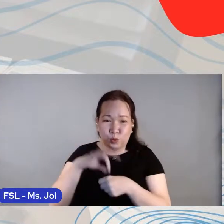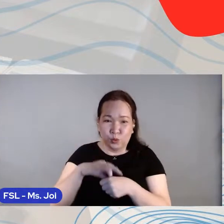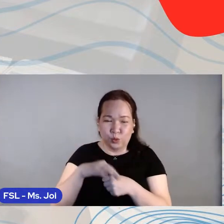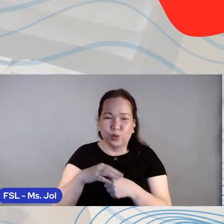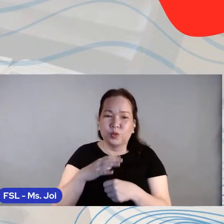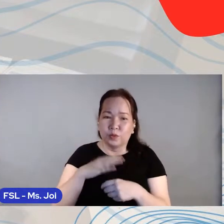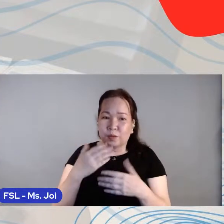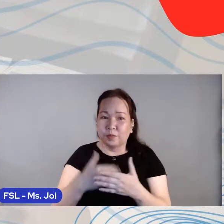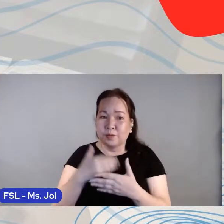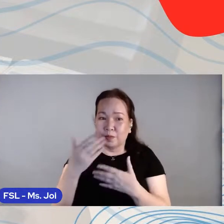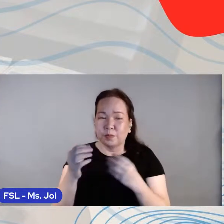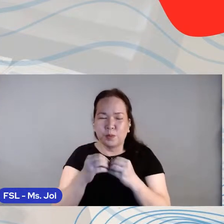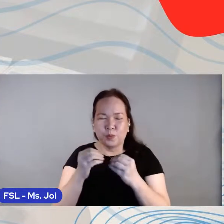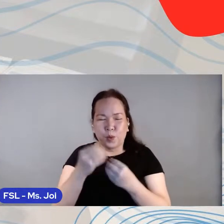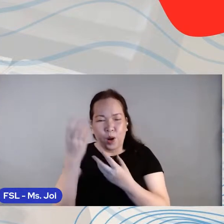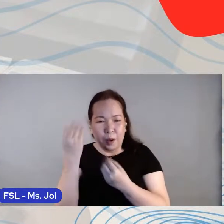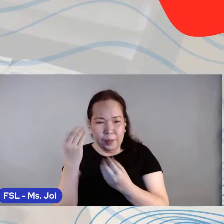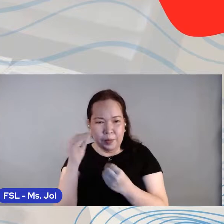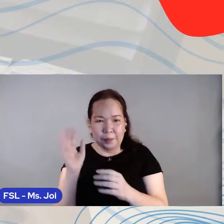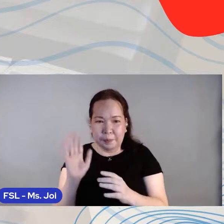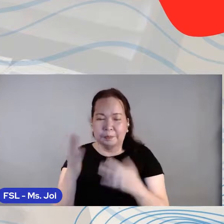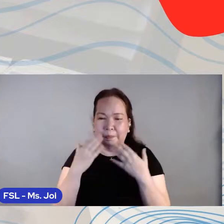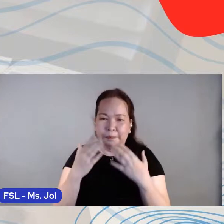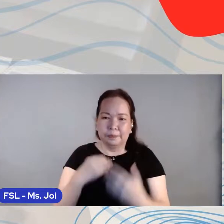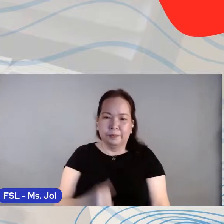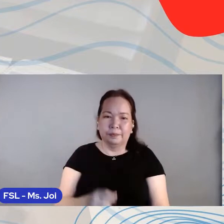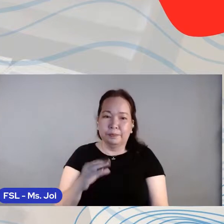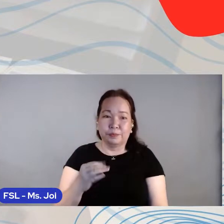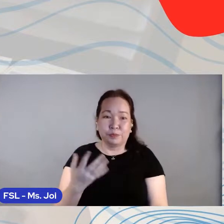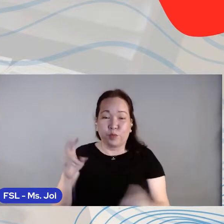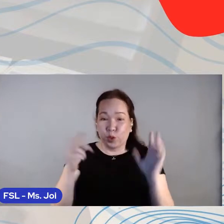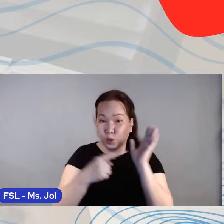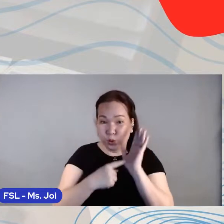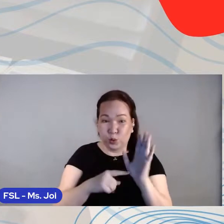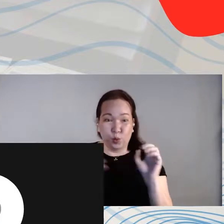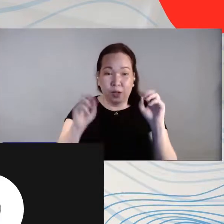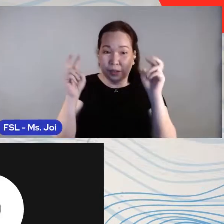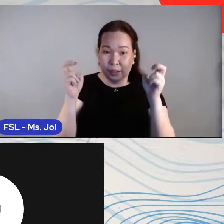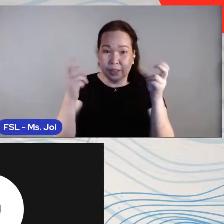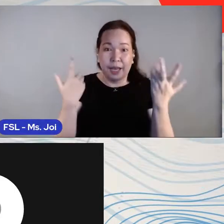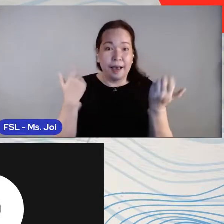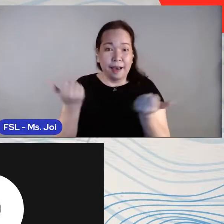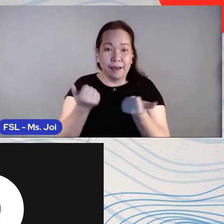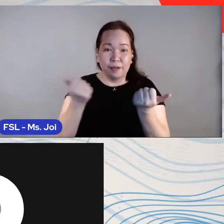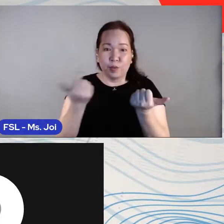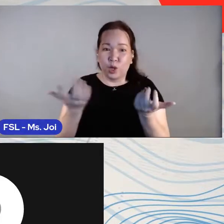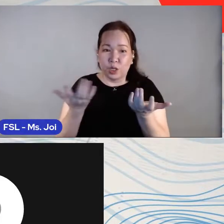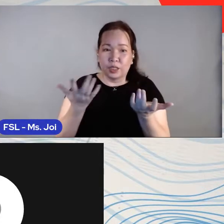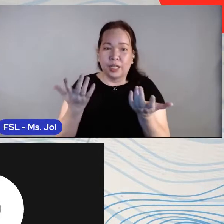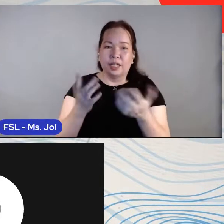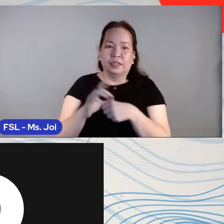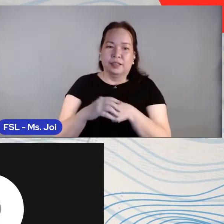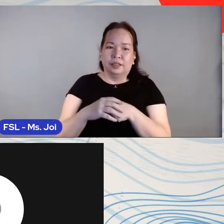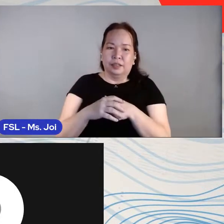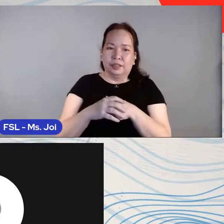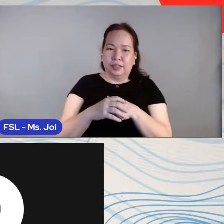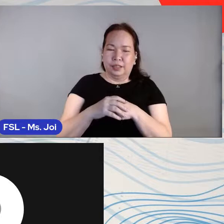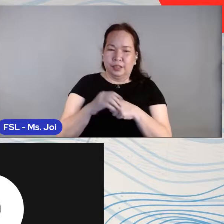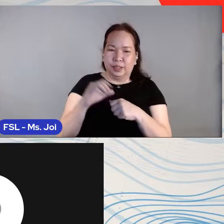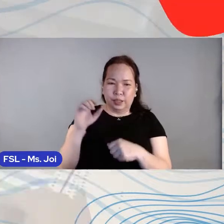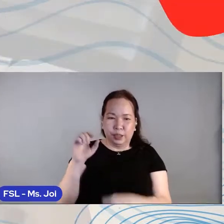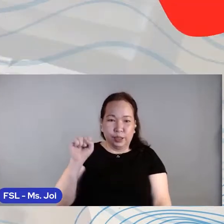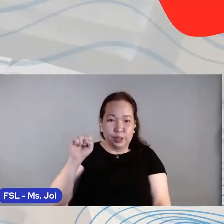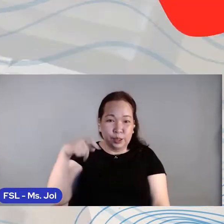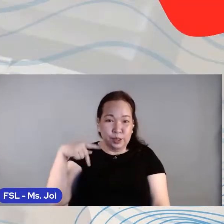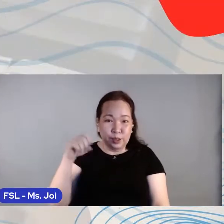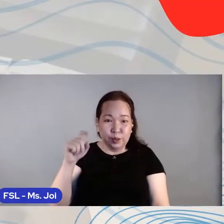watch out for more episodes. Ang show na walang title is also available on Spotify. So if you want to listen to it